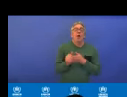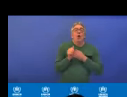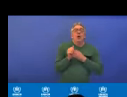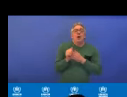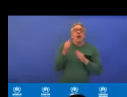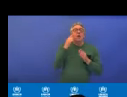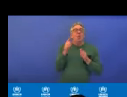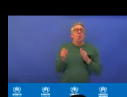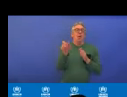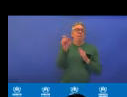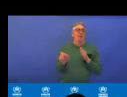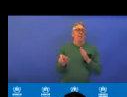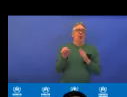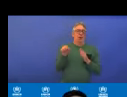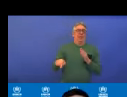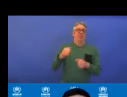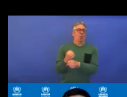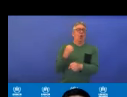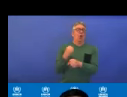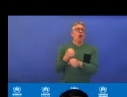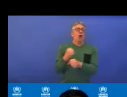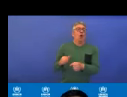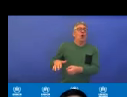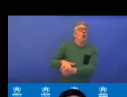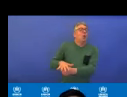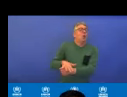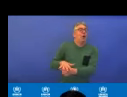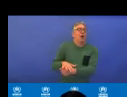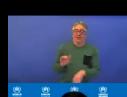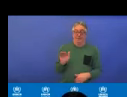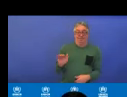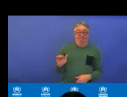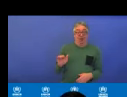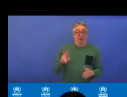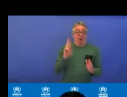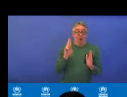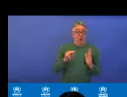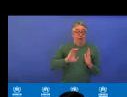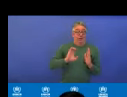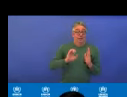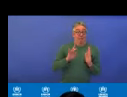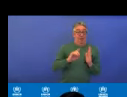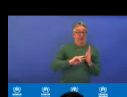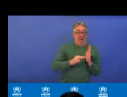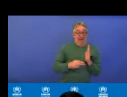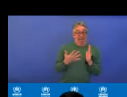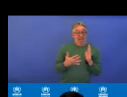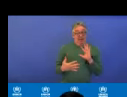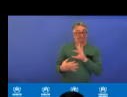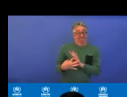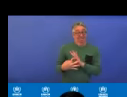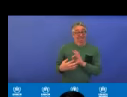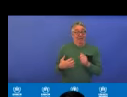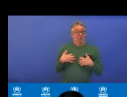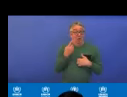help them quickly identify where certain articles could have an aspect to them that's relevant for displaced and stateless persons